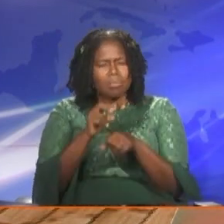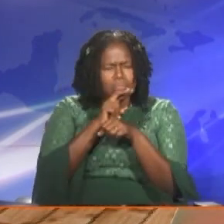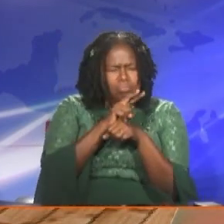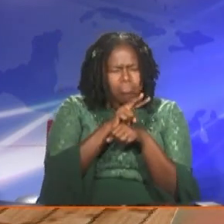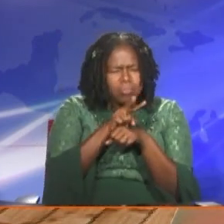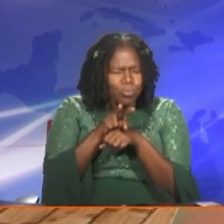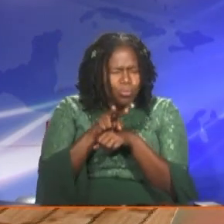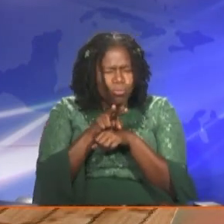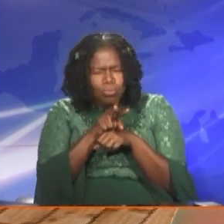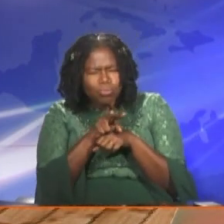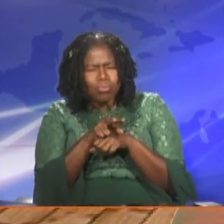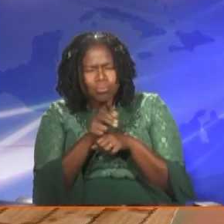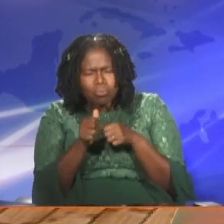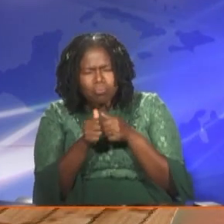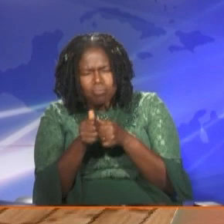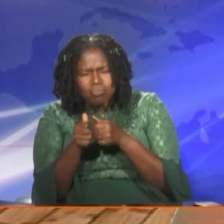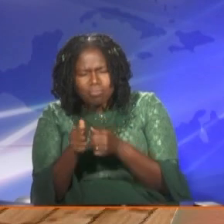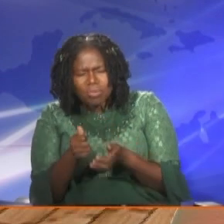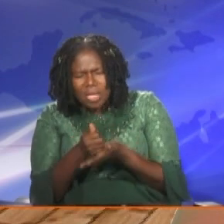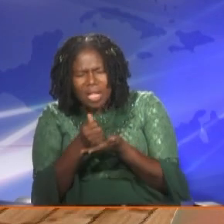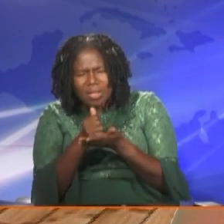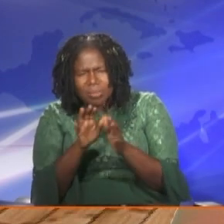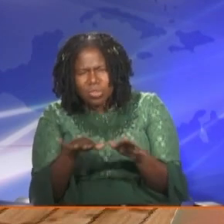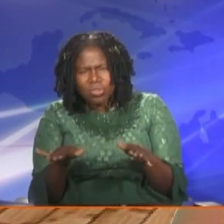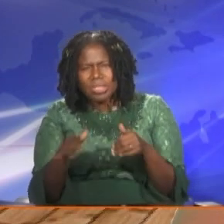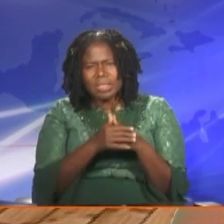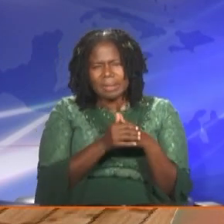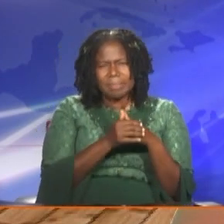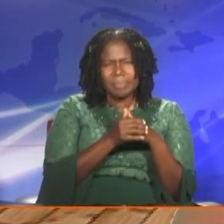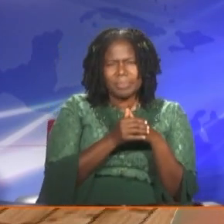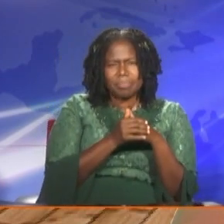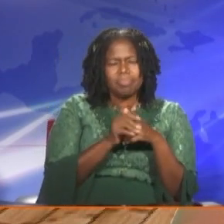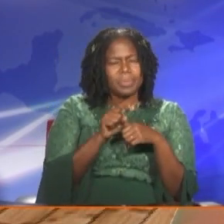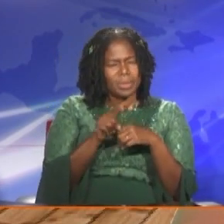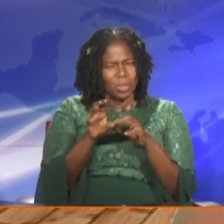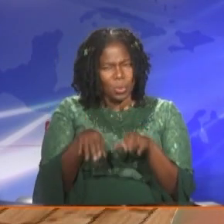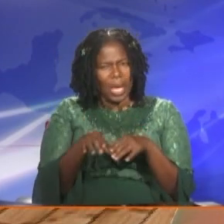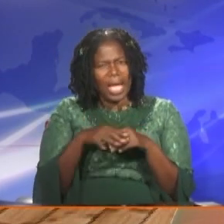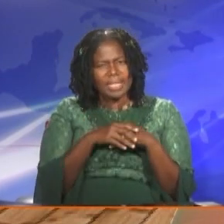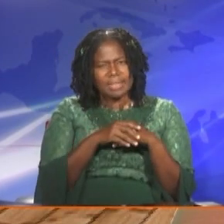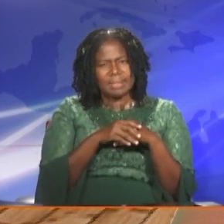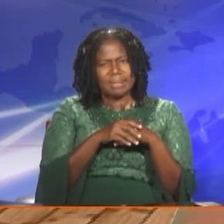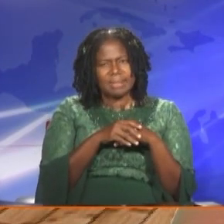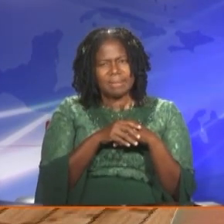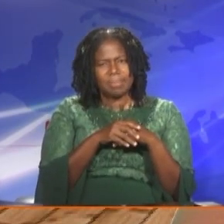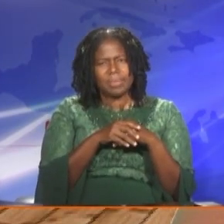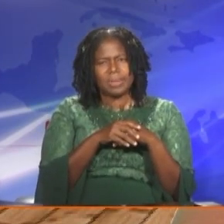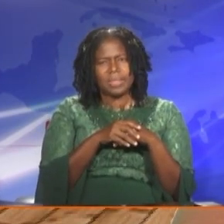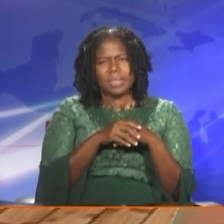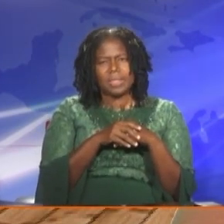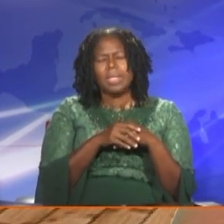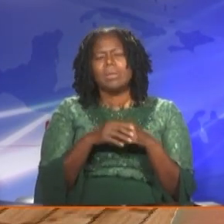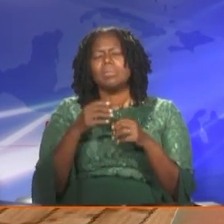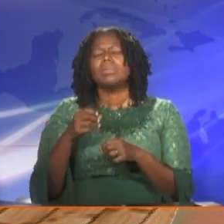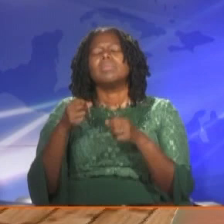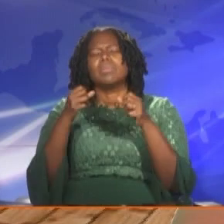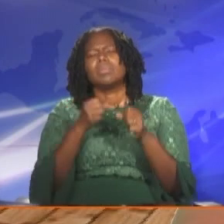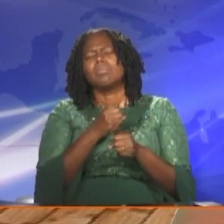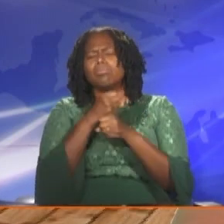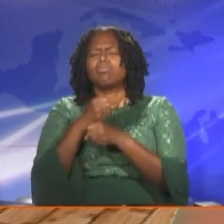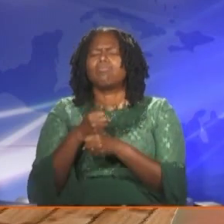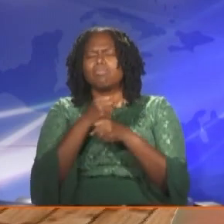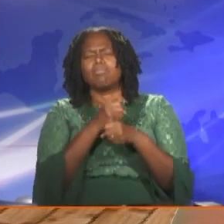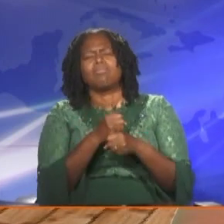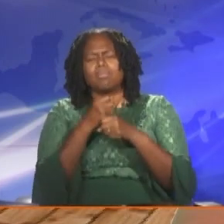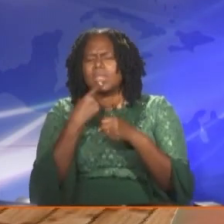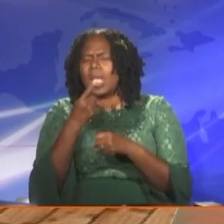circumstances, you can advocate, and we have groups in the society